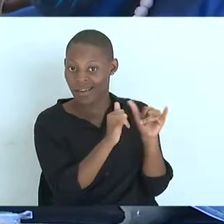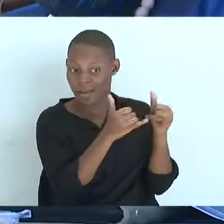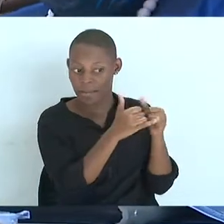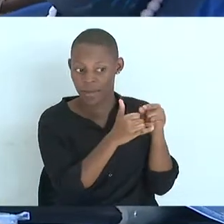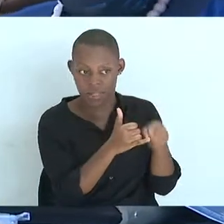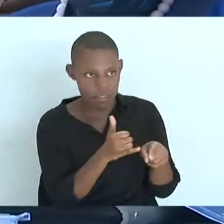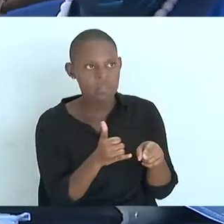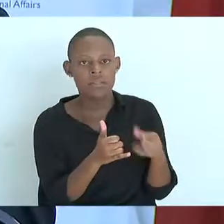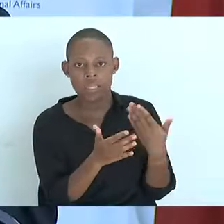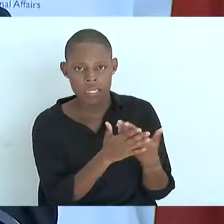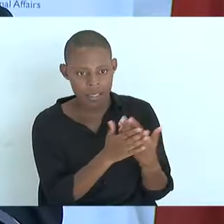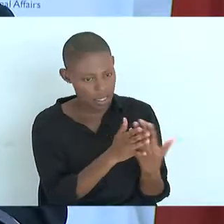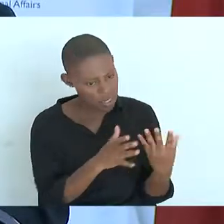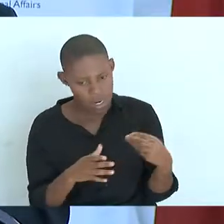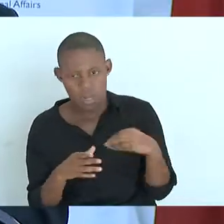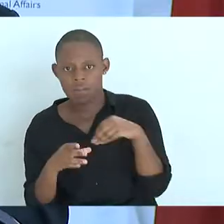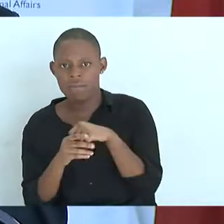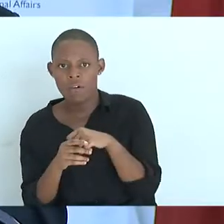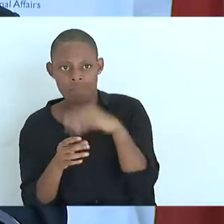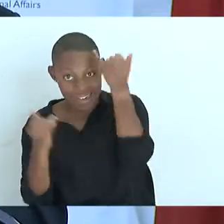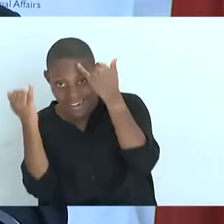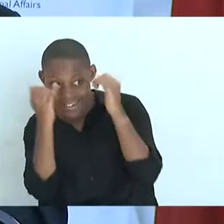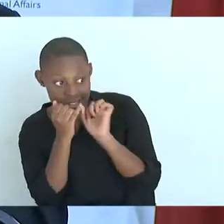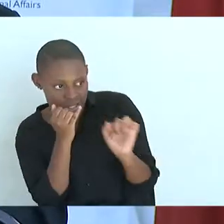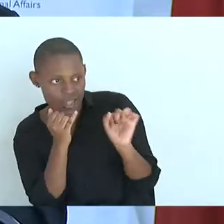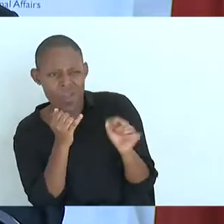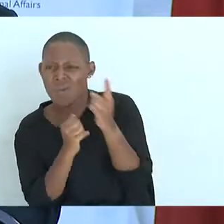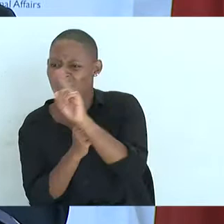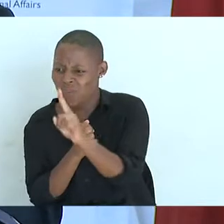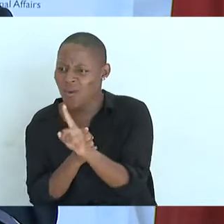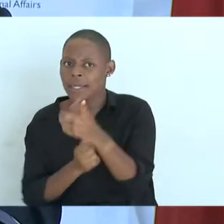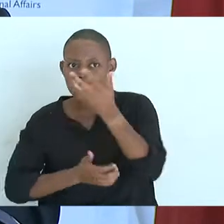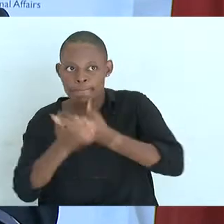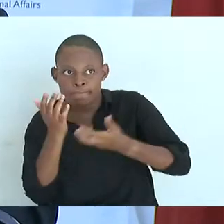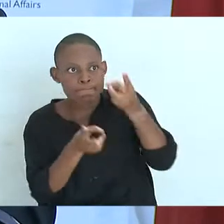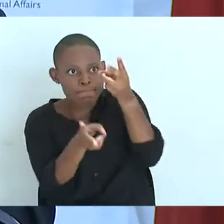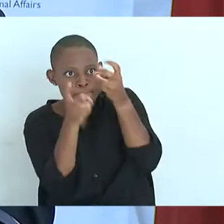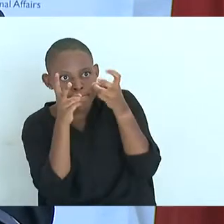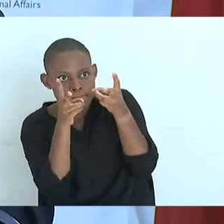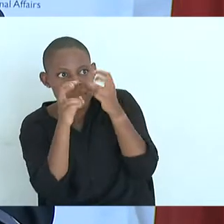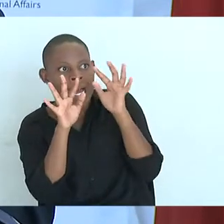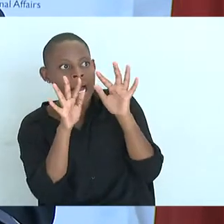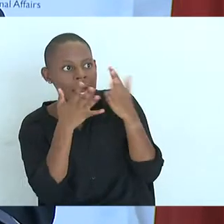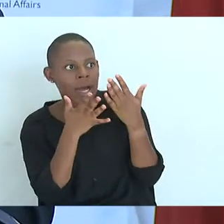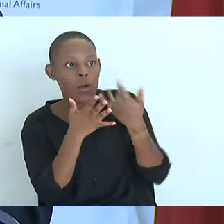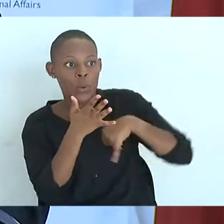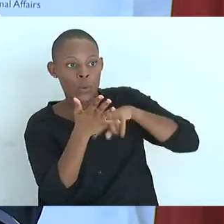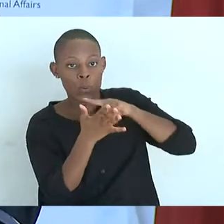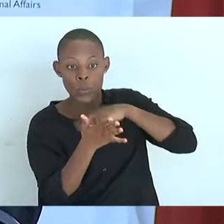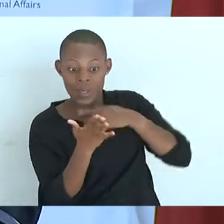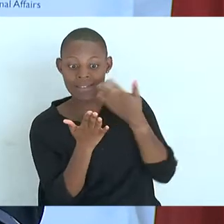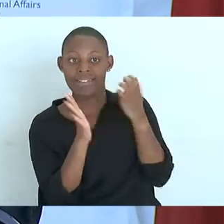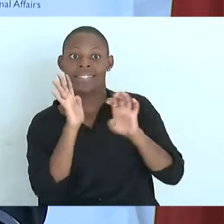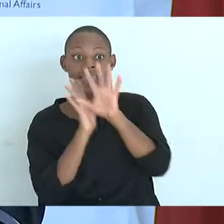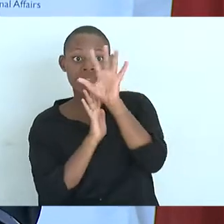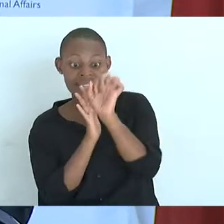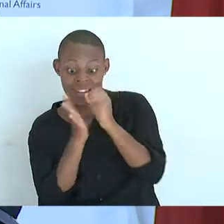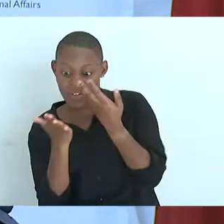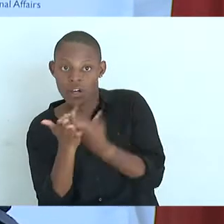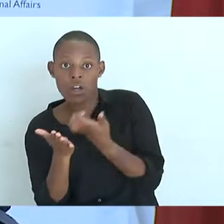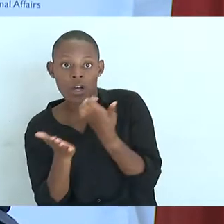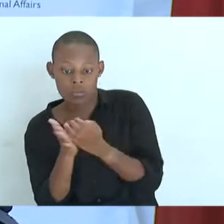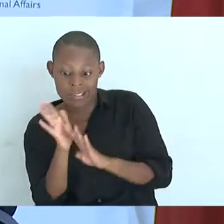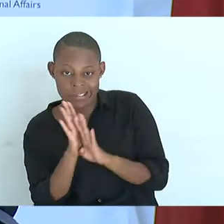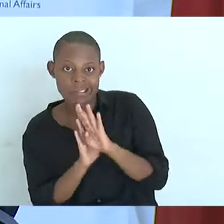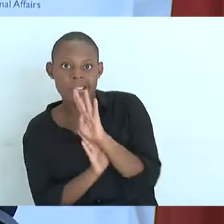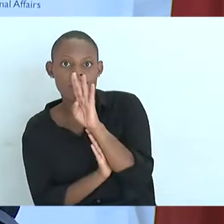their ideas and make their contribution to building this economy. When we analyze our economy, you will see